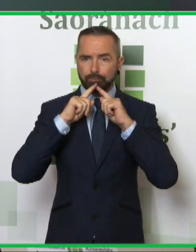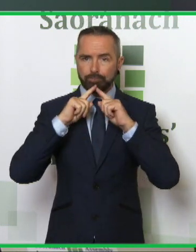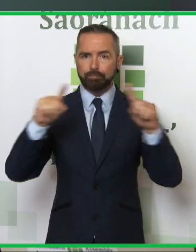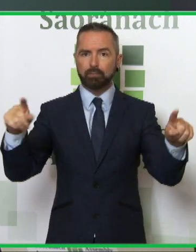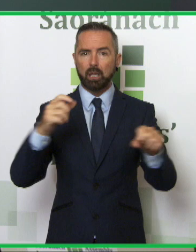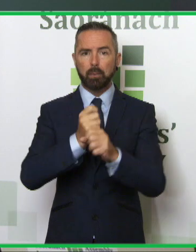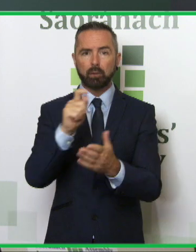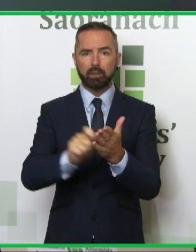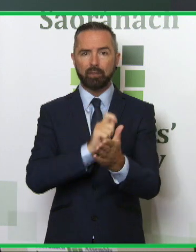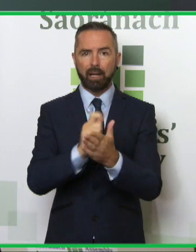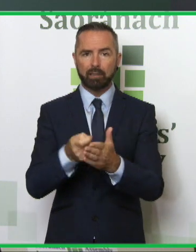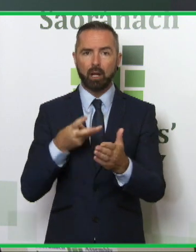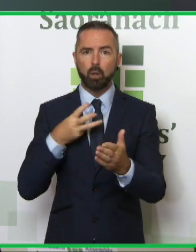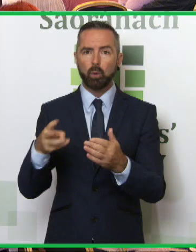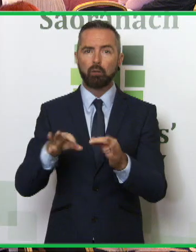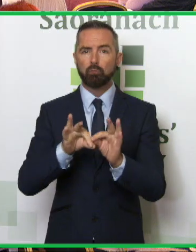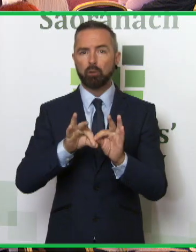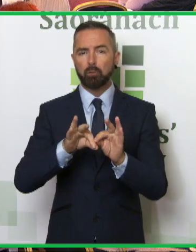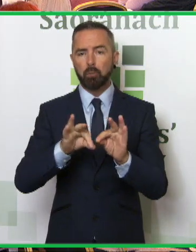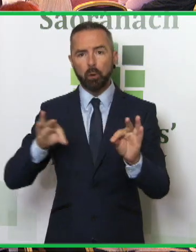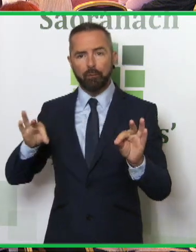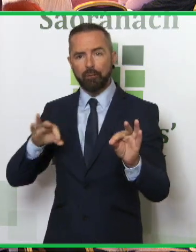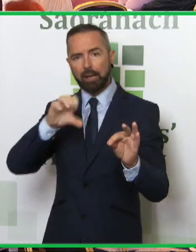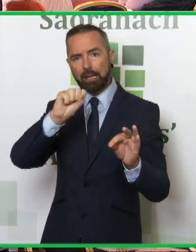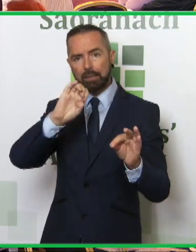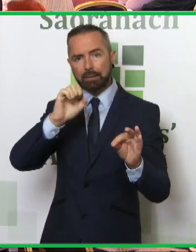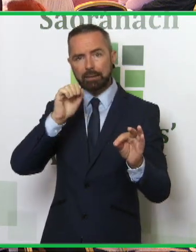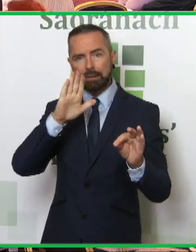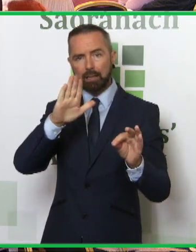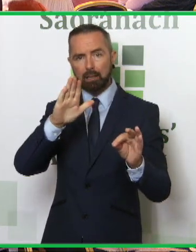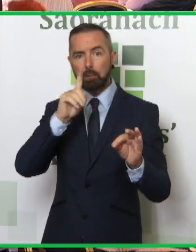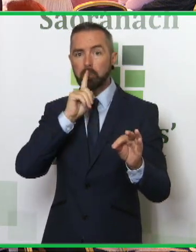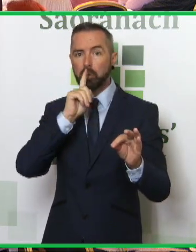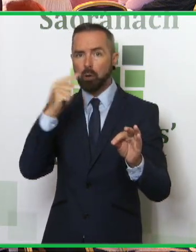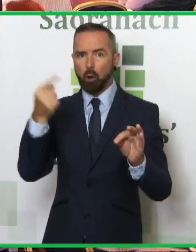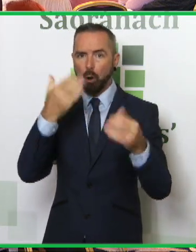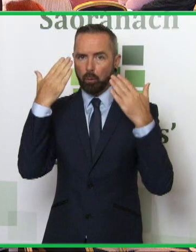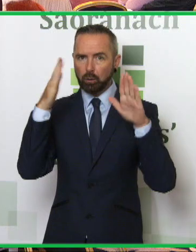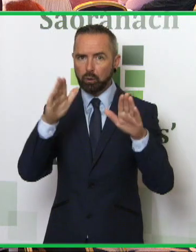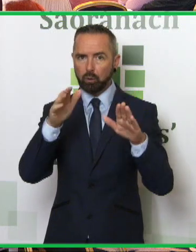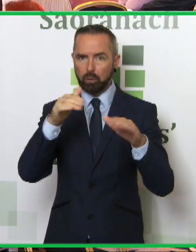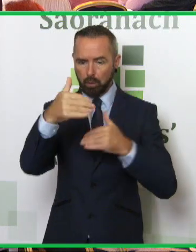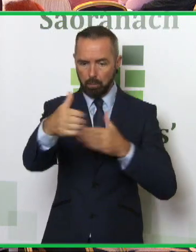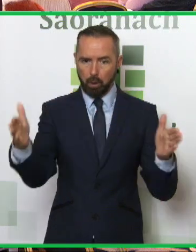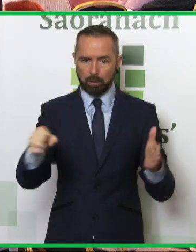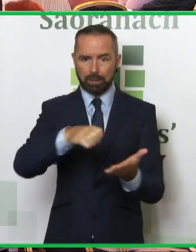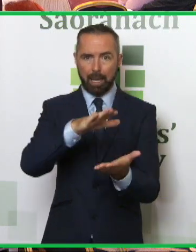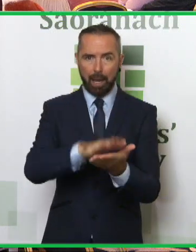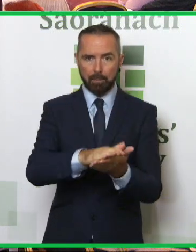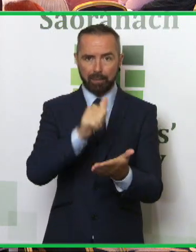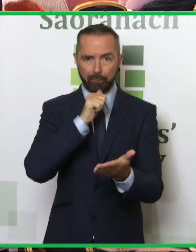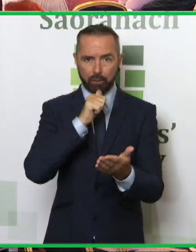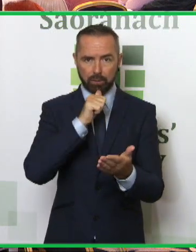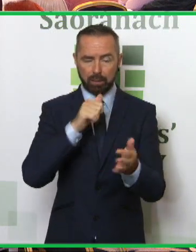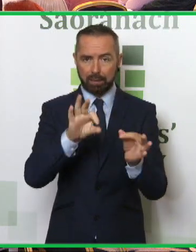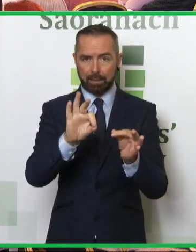you may have noticed me doing that. We would always start each election by showing that the ballot box itself is empty, which we can't do if there's a seal on it.